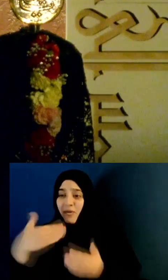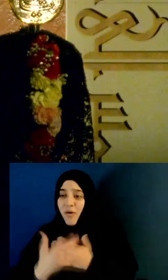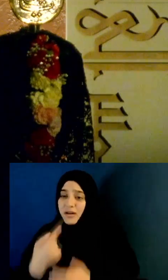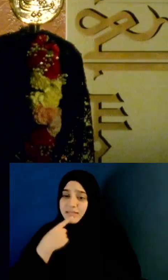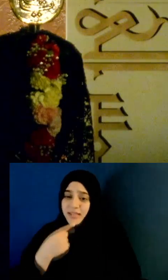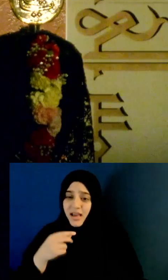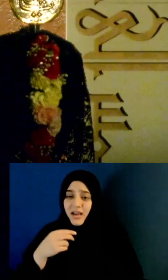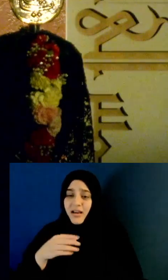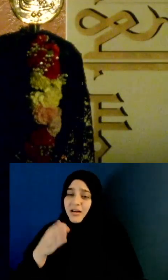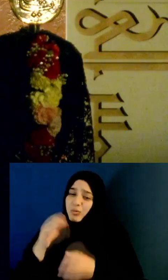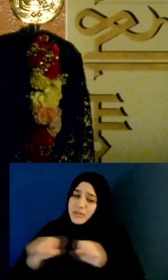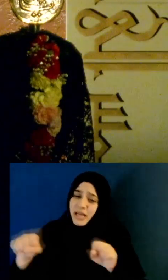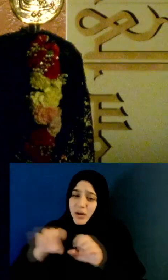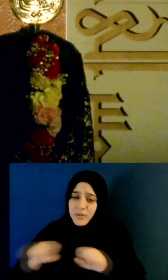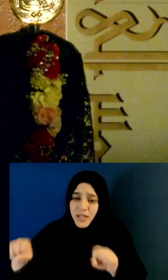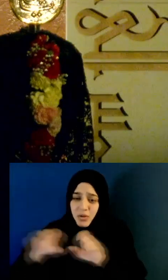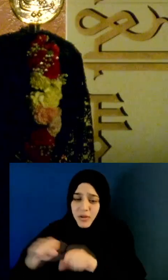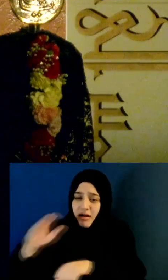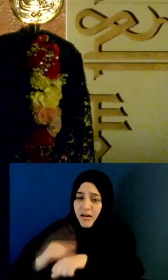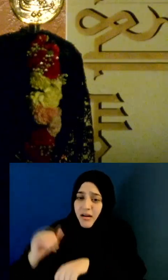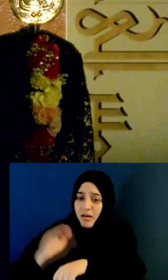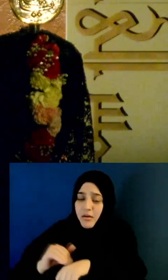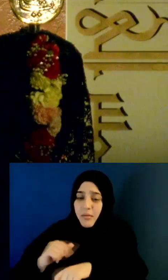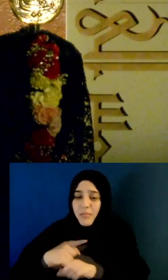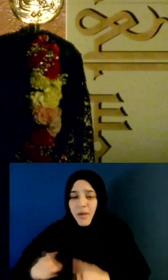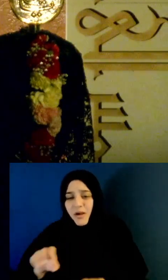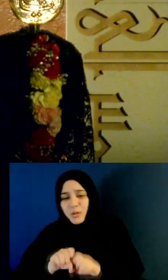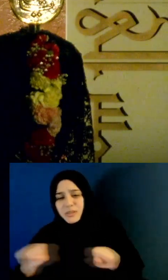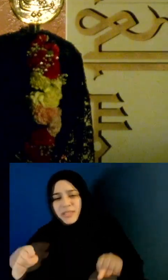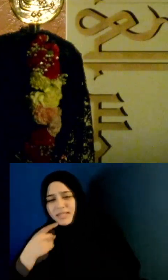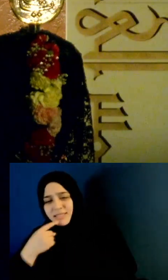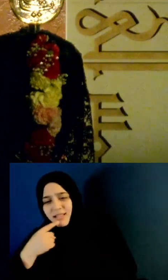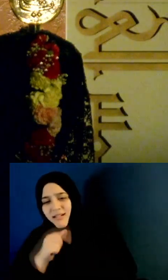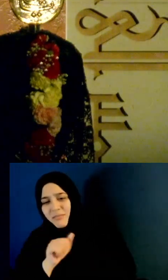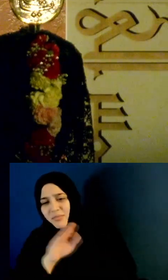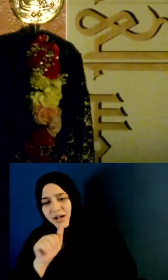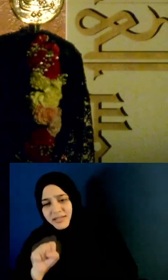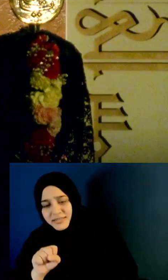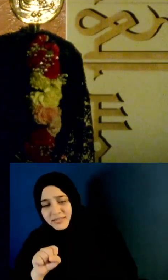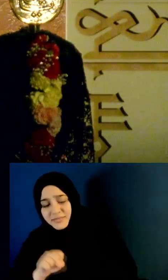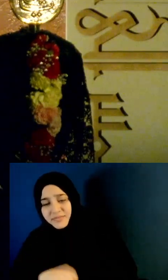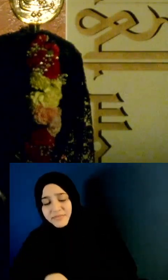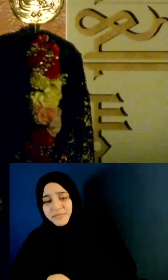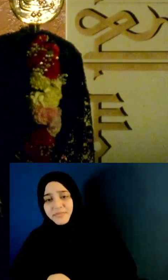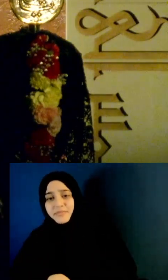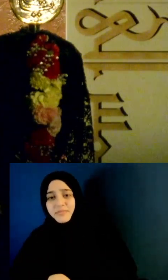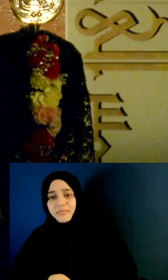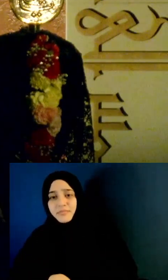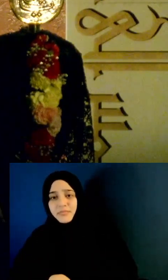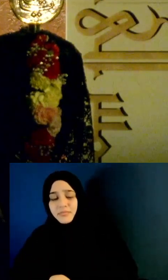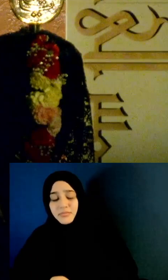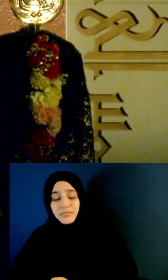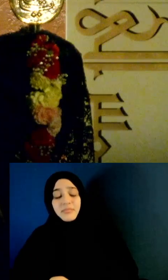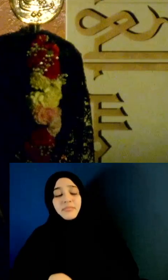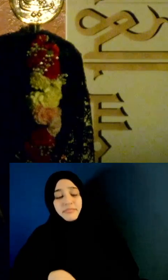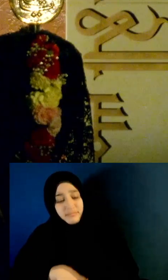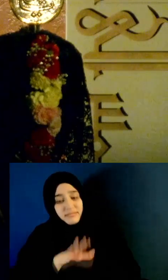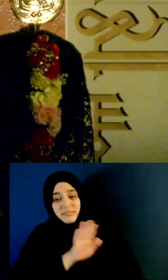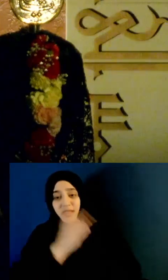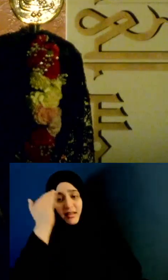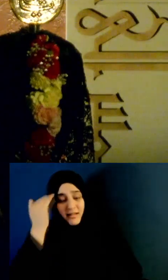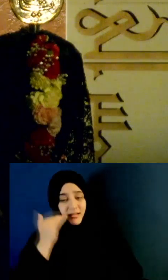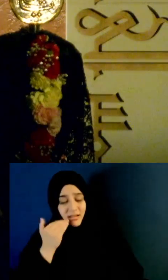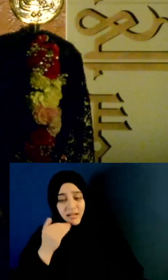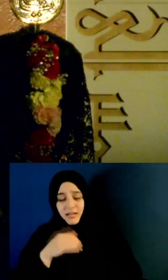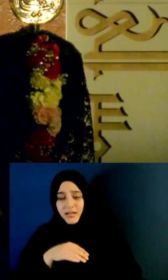Aba Abdullah lifted the head of Abbas. He placed it on his lap, isn't it? Then Abbas said to Aba Abdullah, "I'm sorry, I